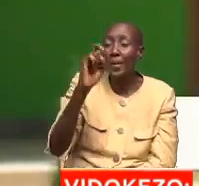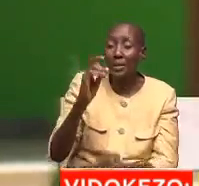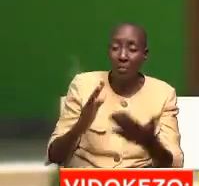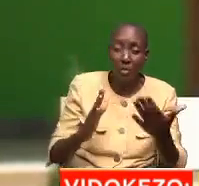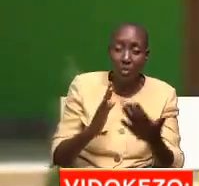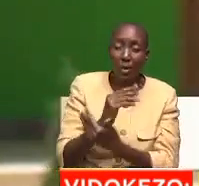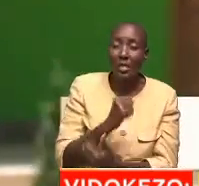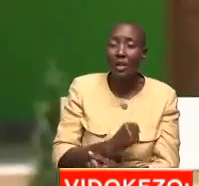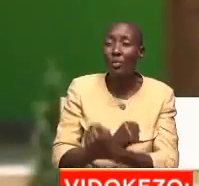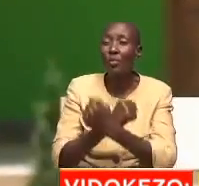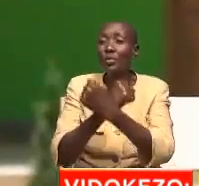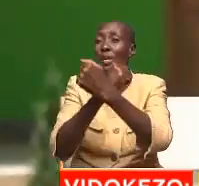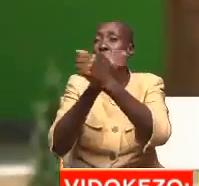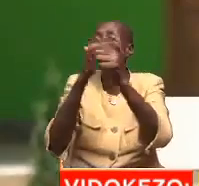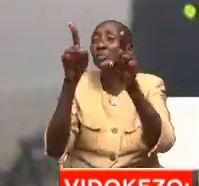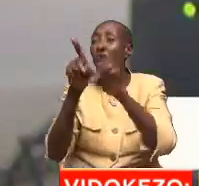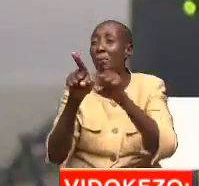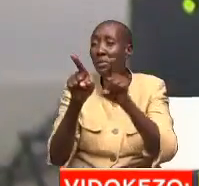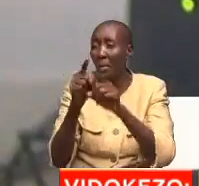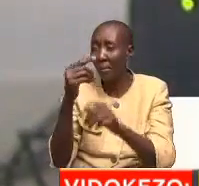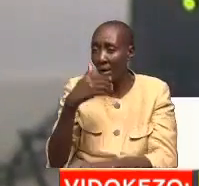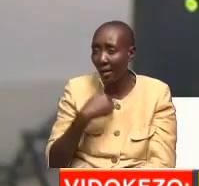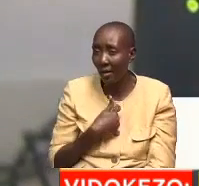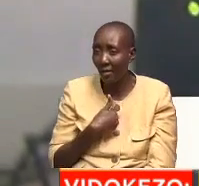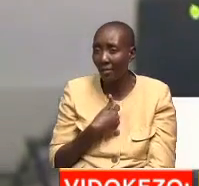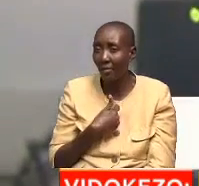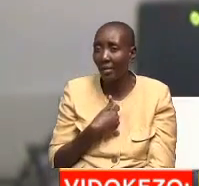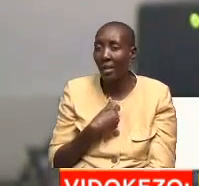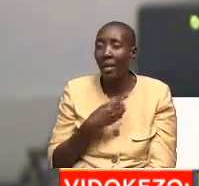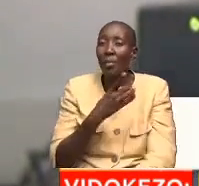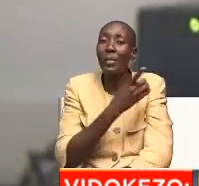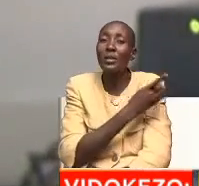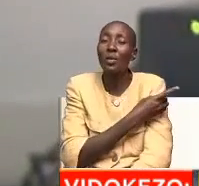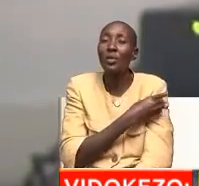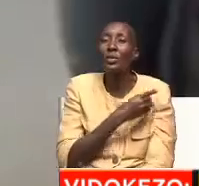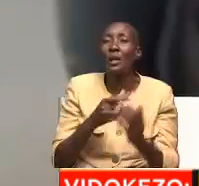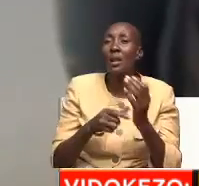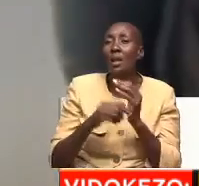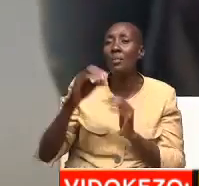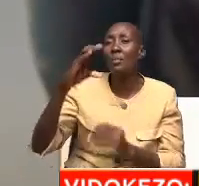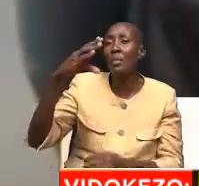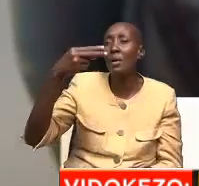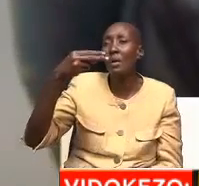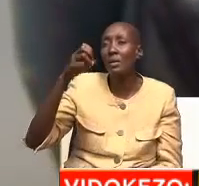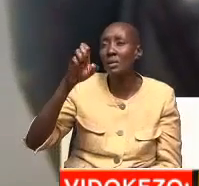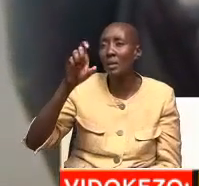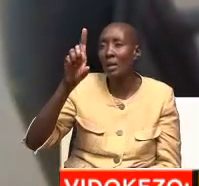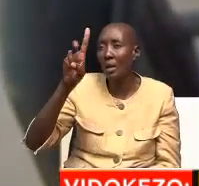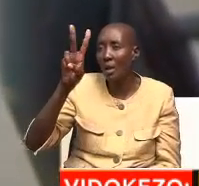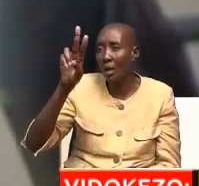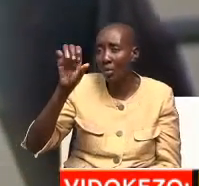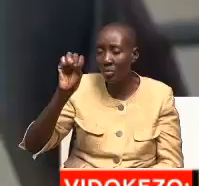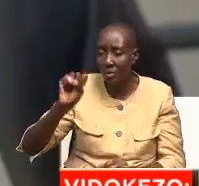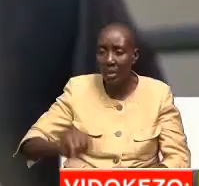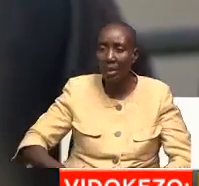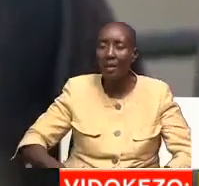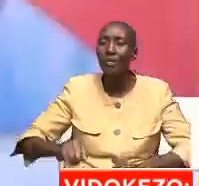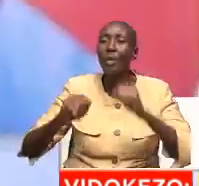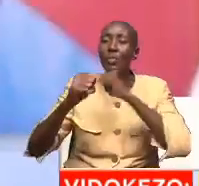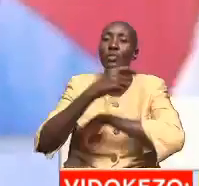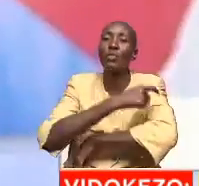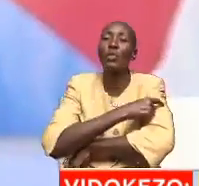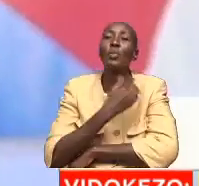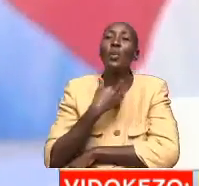they are protected as maximum as possible. Kwa upande wake, Daktari Chesoli Nalianya, msimamizi wa hospitali hiyo, amewataka Wakenya